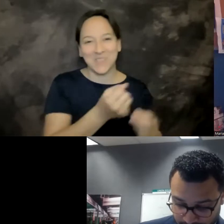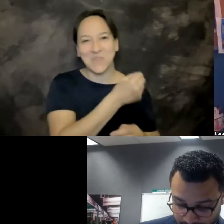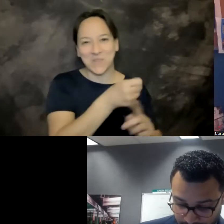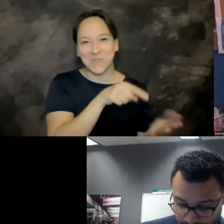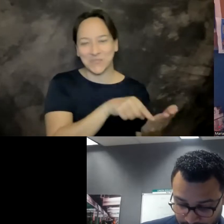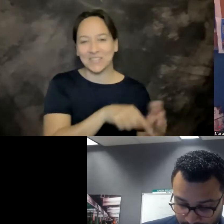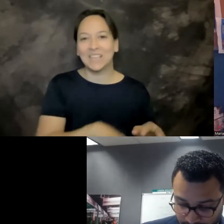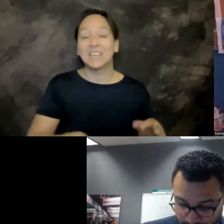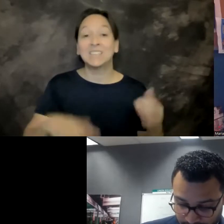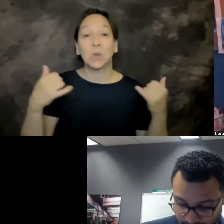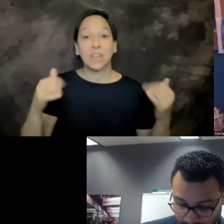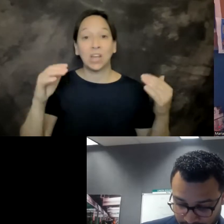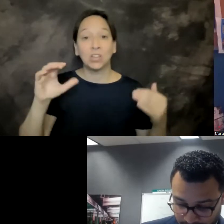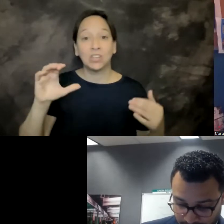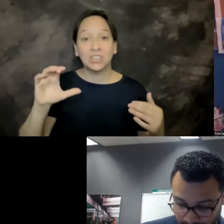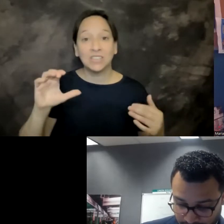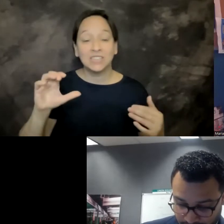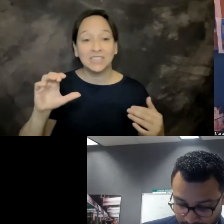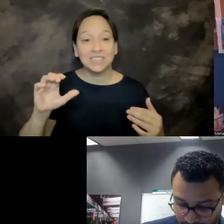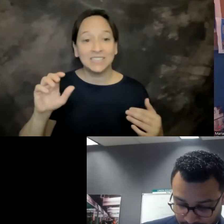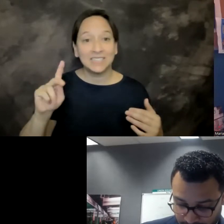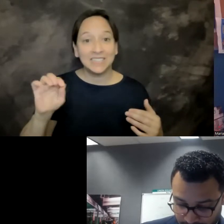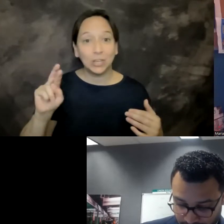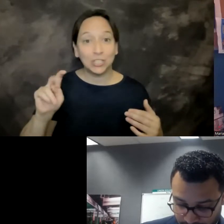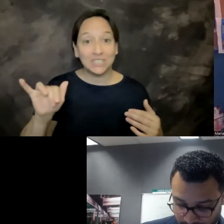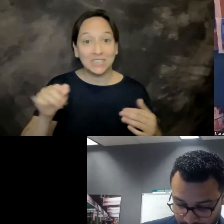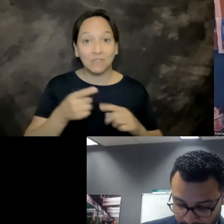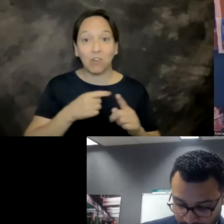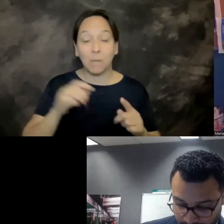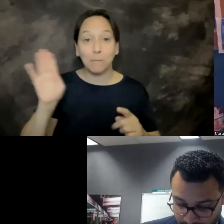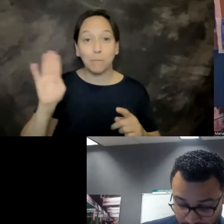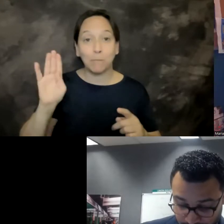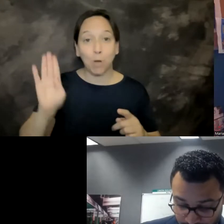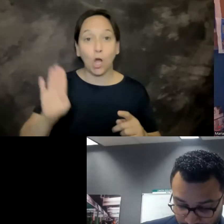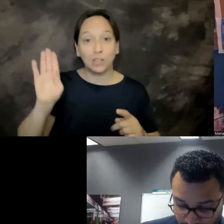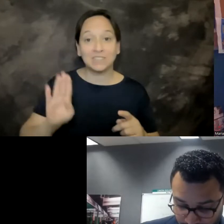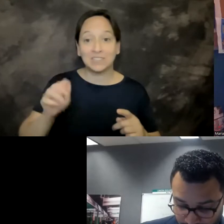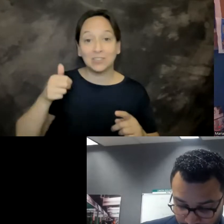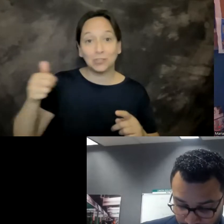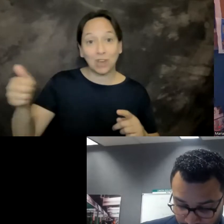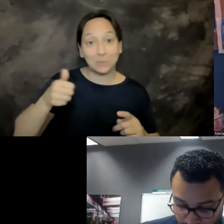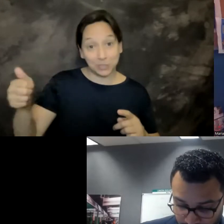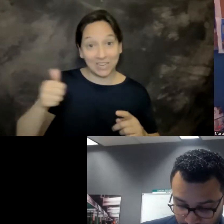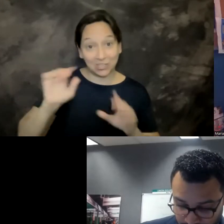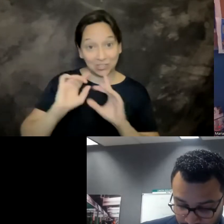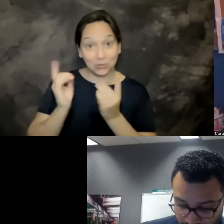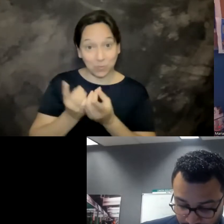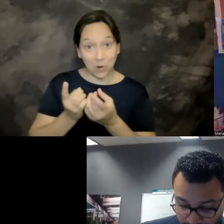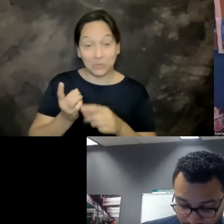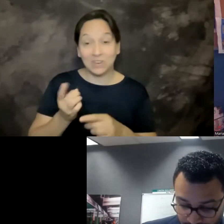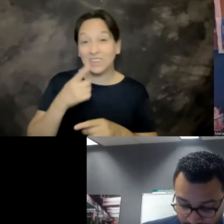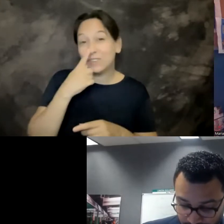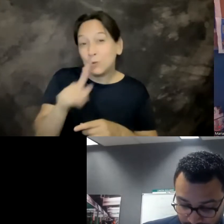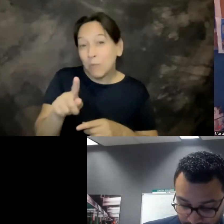Kirsty from Boston Transportation Department, can you add a little bit more around what are the different interventions that as a